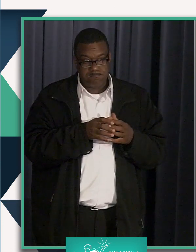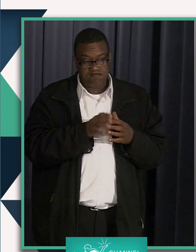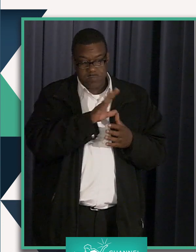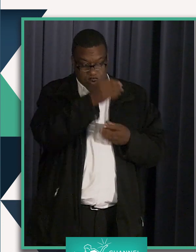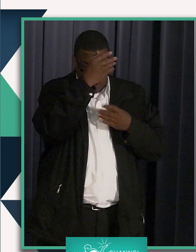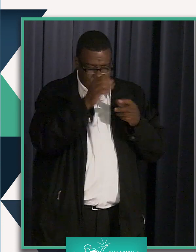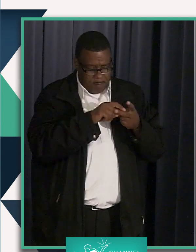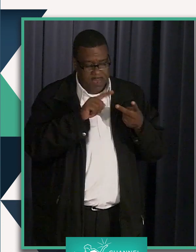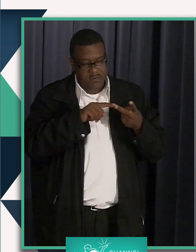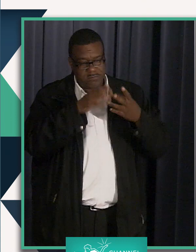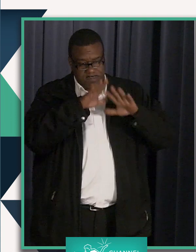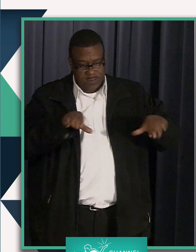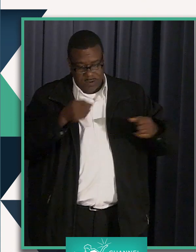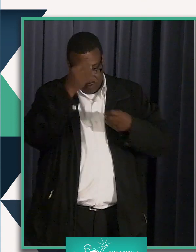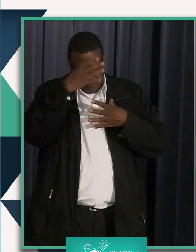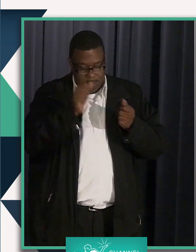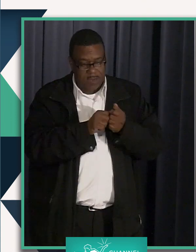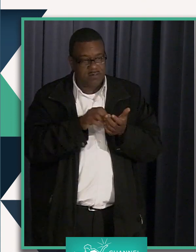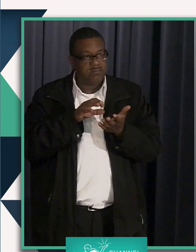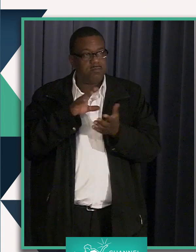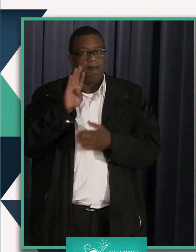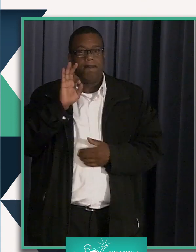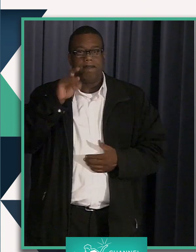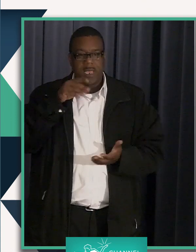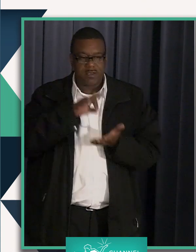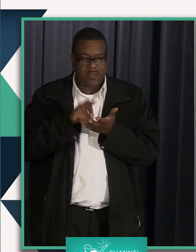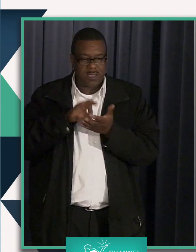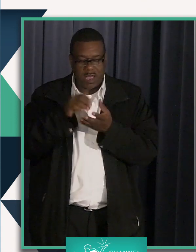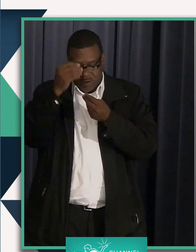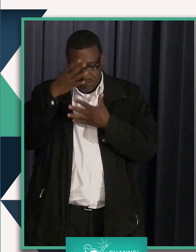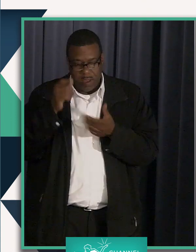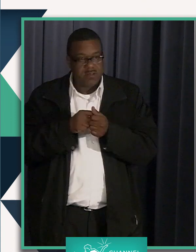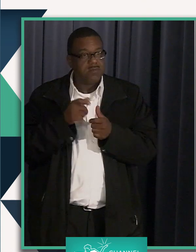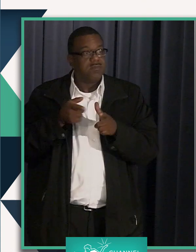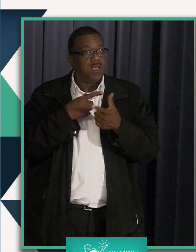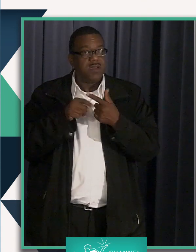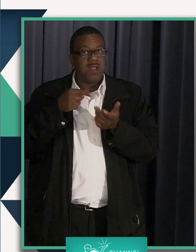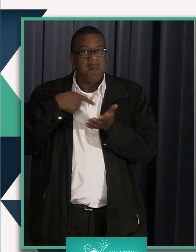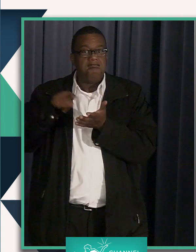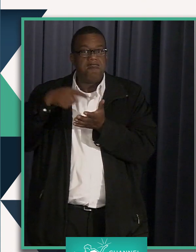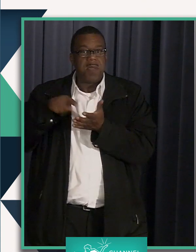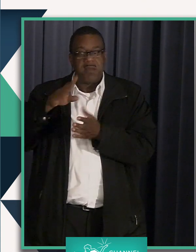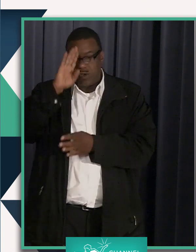information, your children's information, your account information, and the direct deposits can begin. All